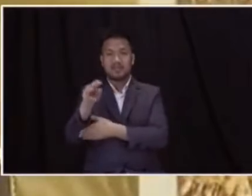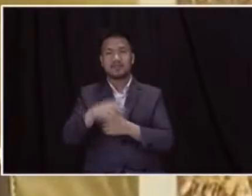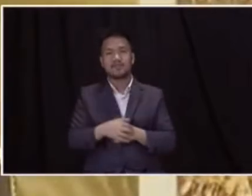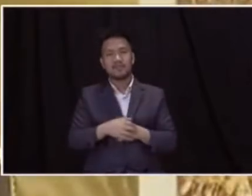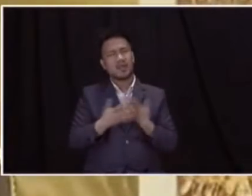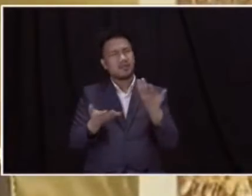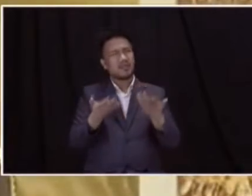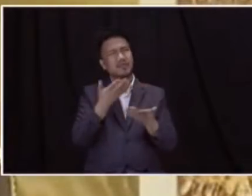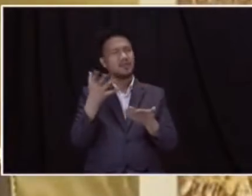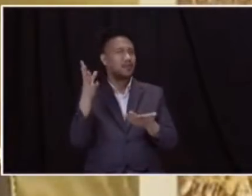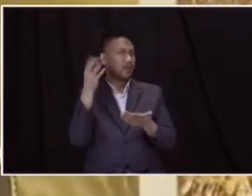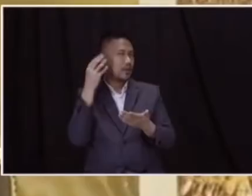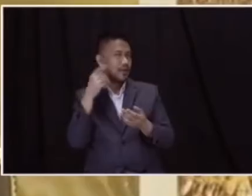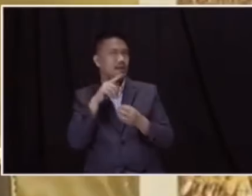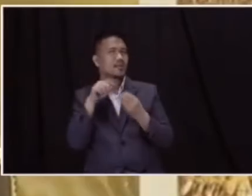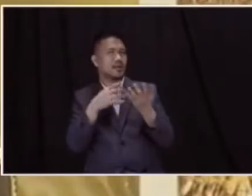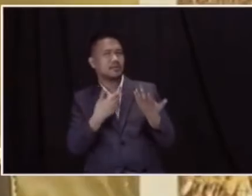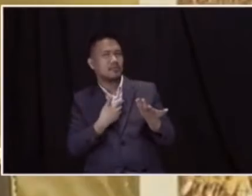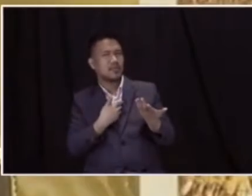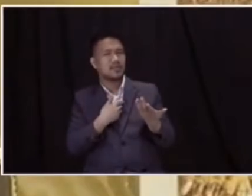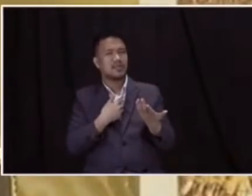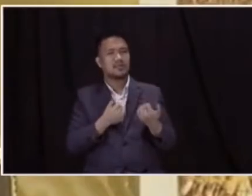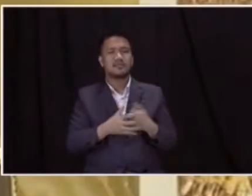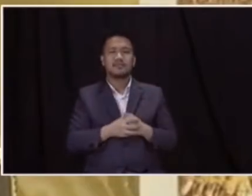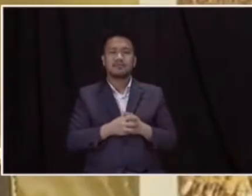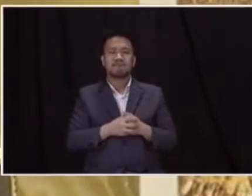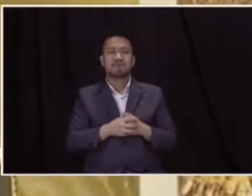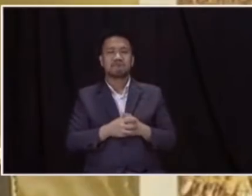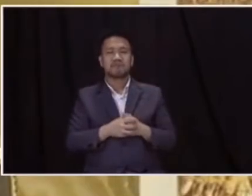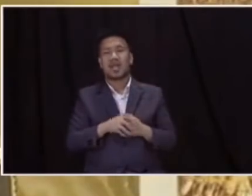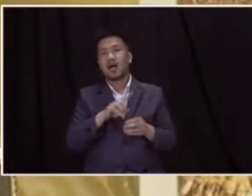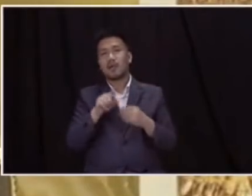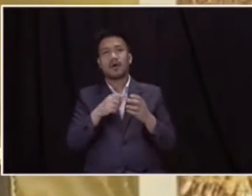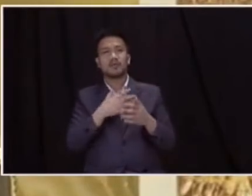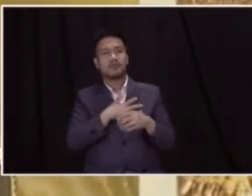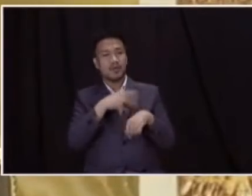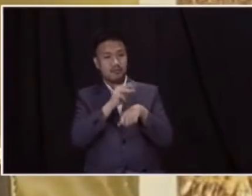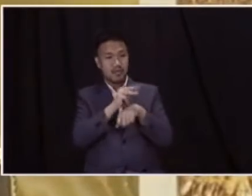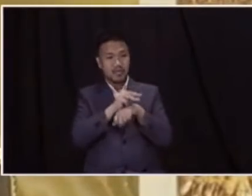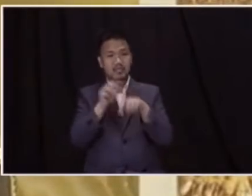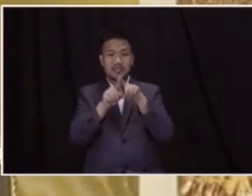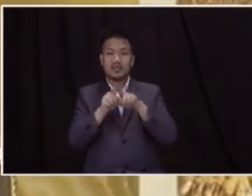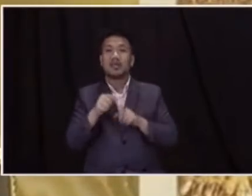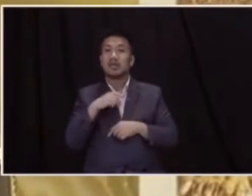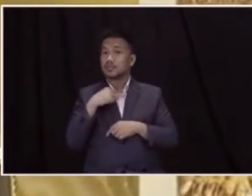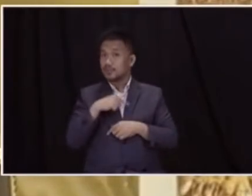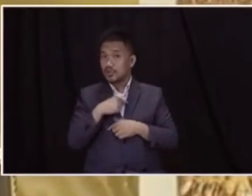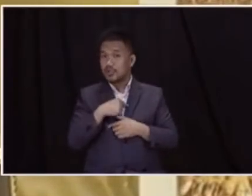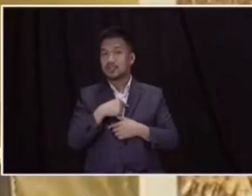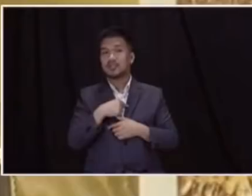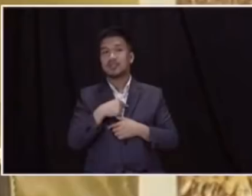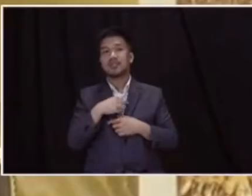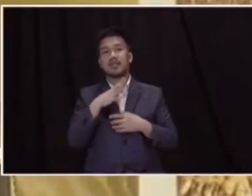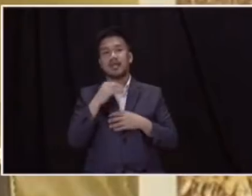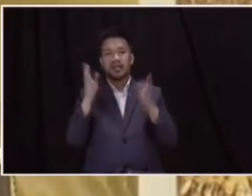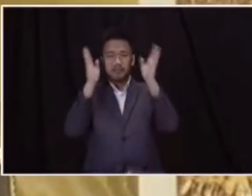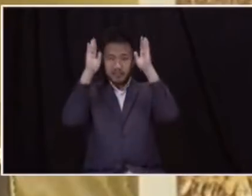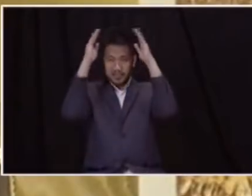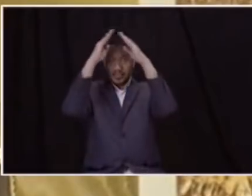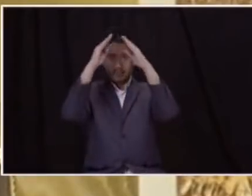You must have heard something about me already, about my ministry as priest and